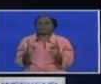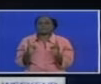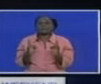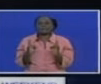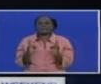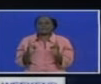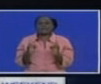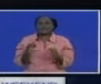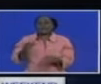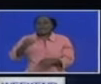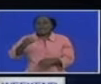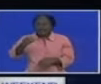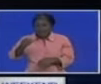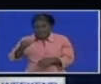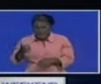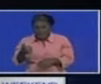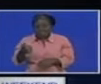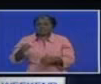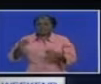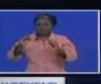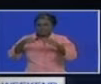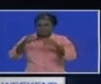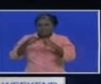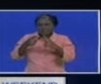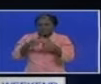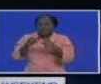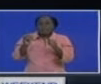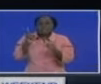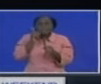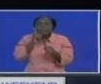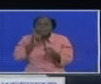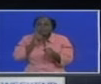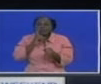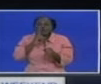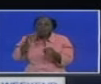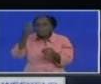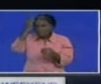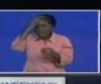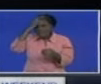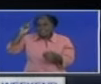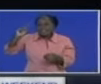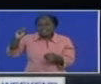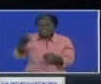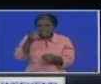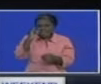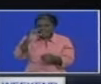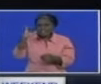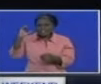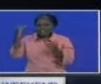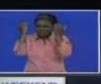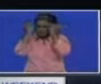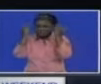Now, the Assembly of State Parties resumes on Monday, that's tomorrow, at The Hague. And while the Kenyan cases at the ICC have been the center